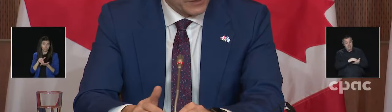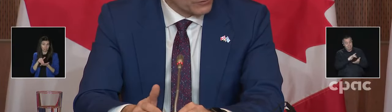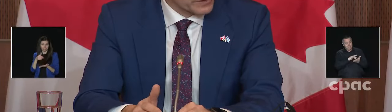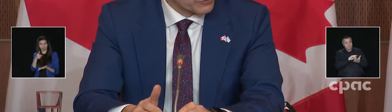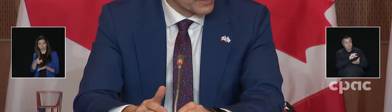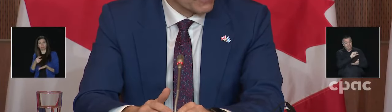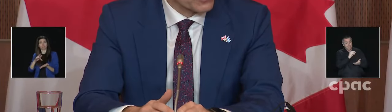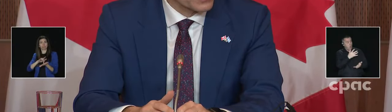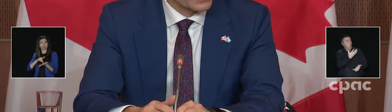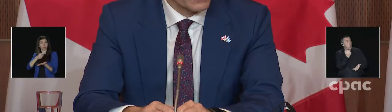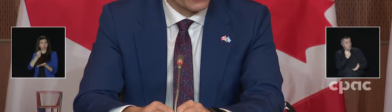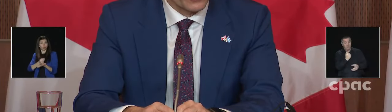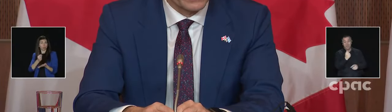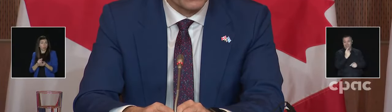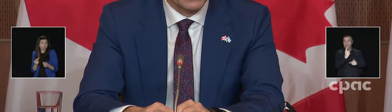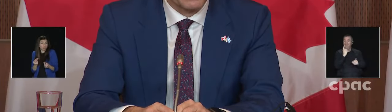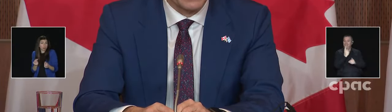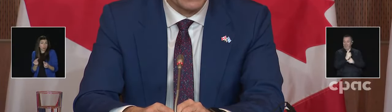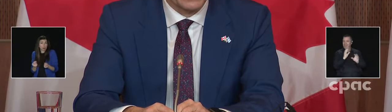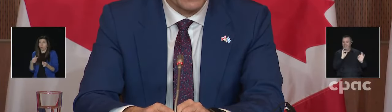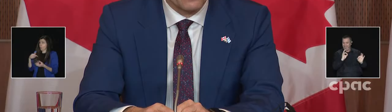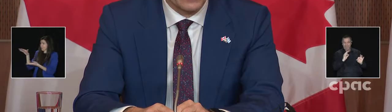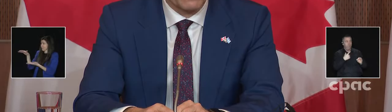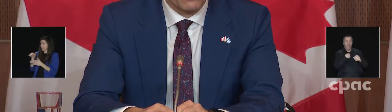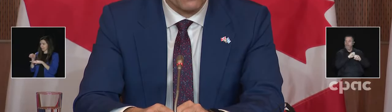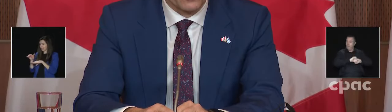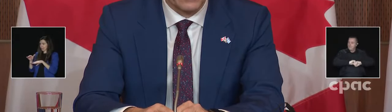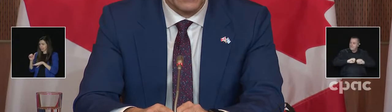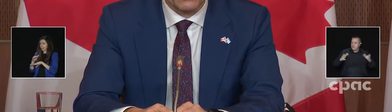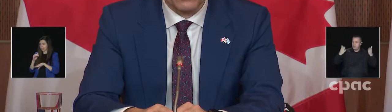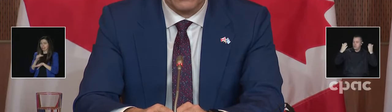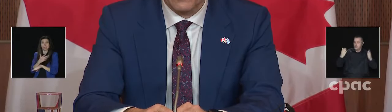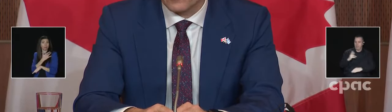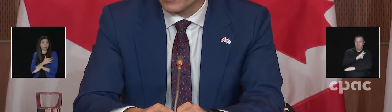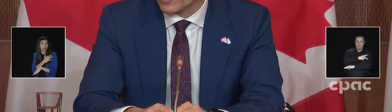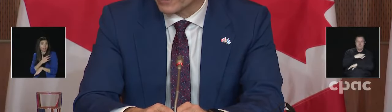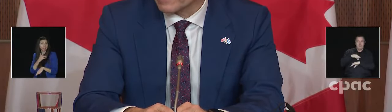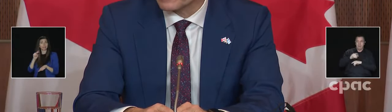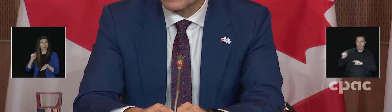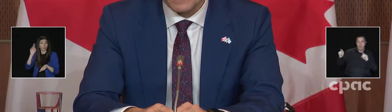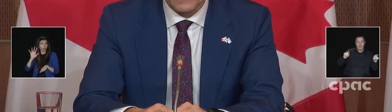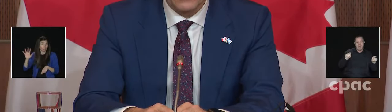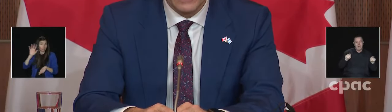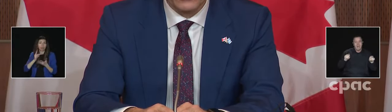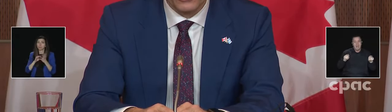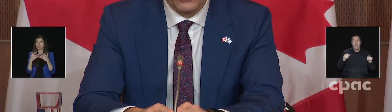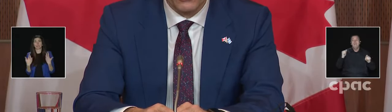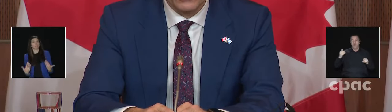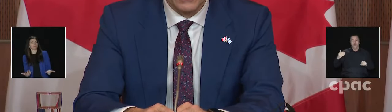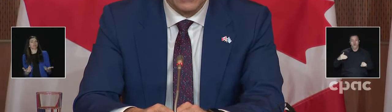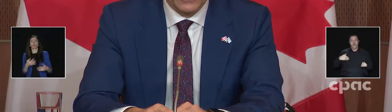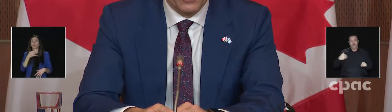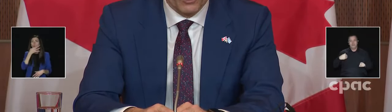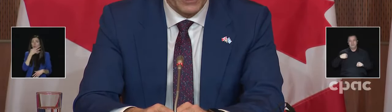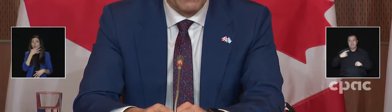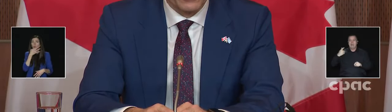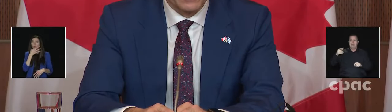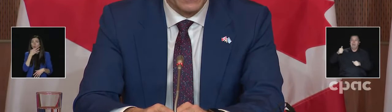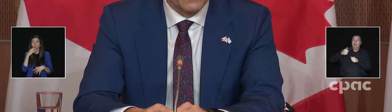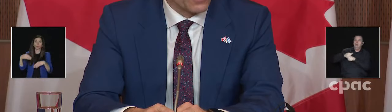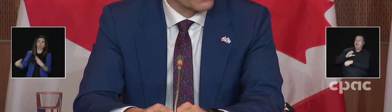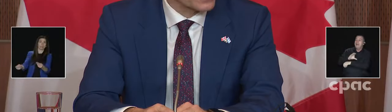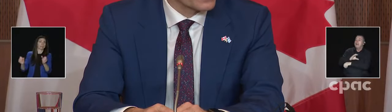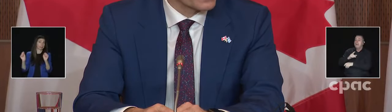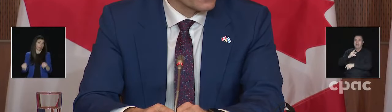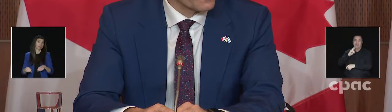sent immediately to provinces and territories, so they'll be available for clinical use very quickly. So that's the good news. The work